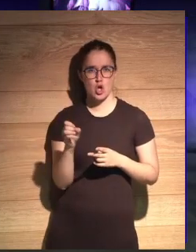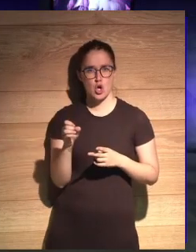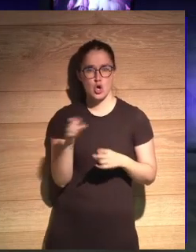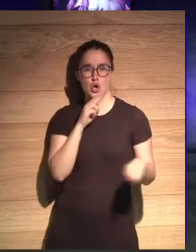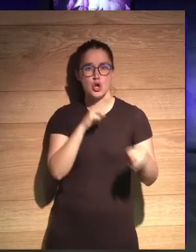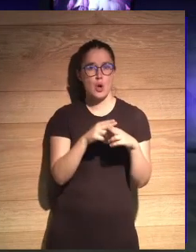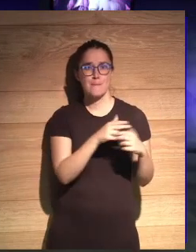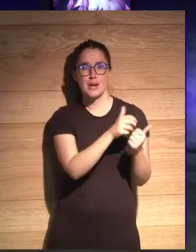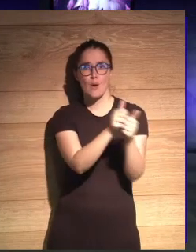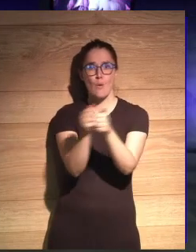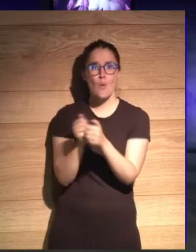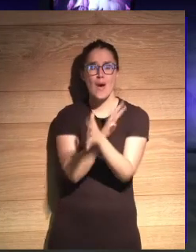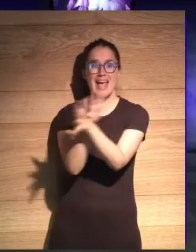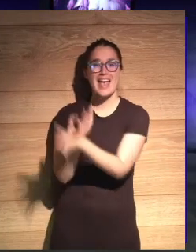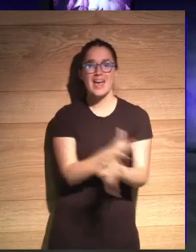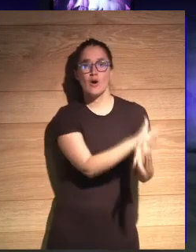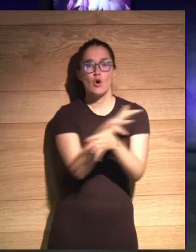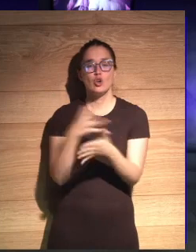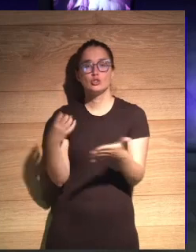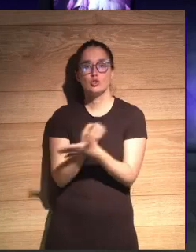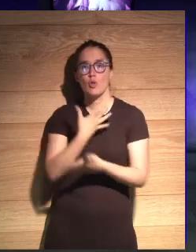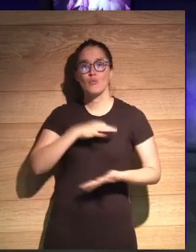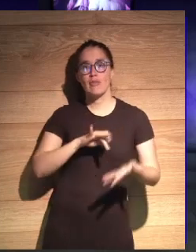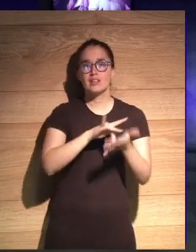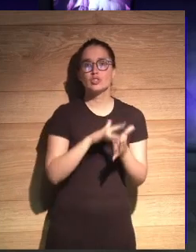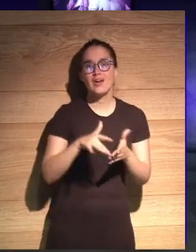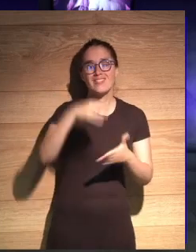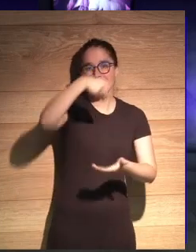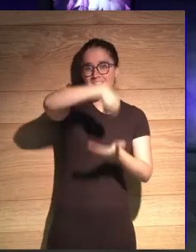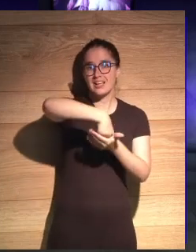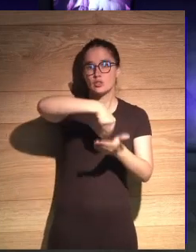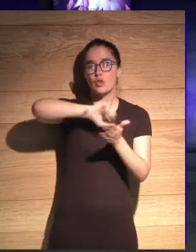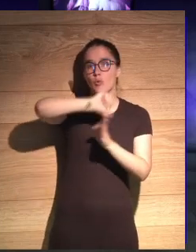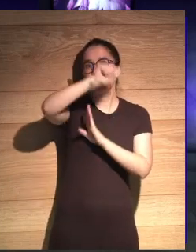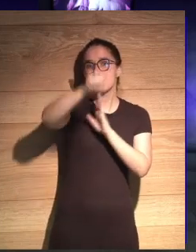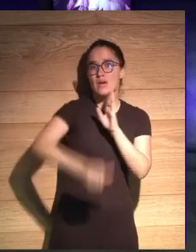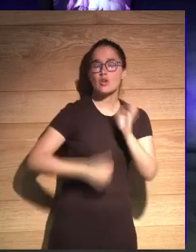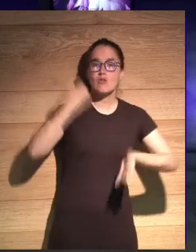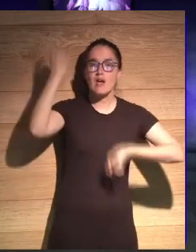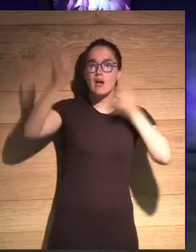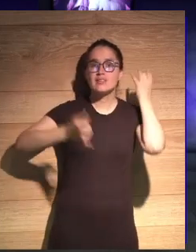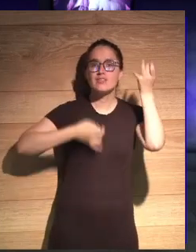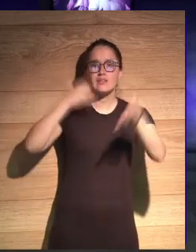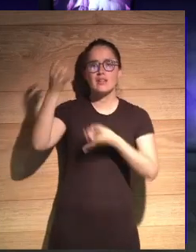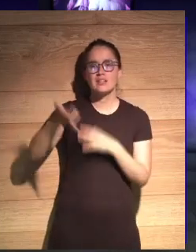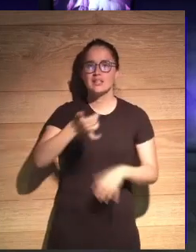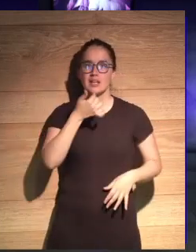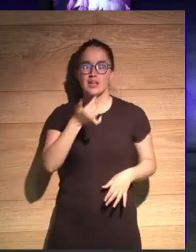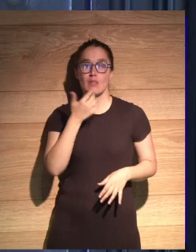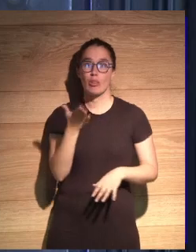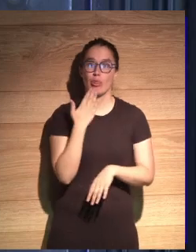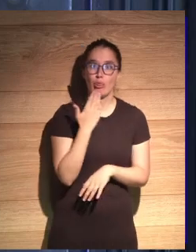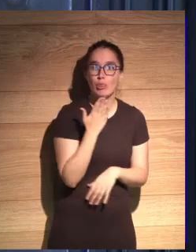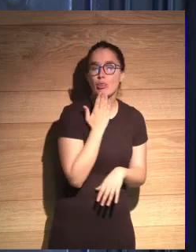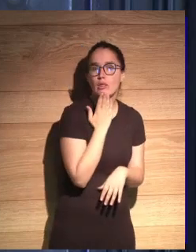To the theory of the framework, we call game anything that we can put within a framework